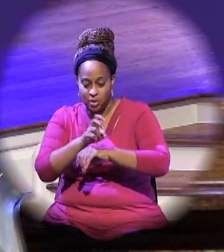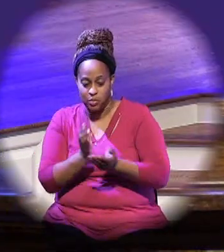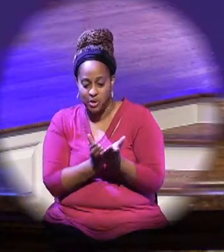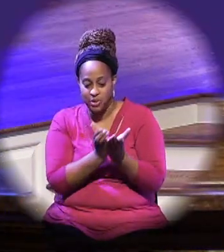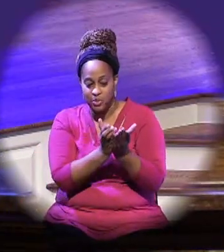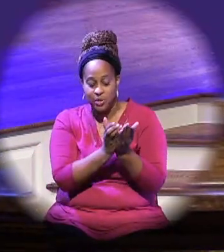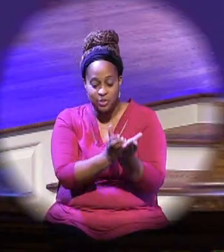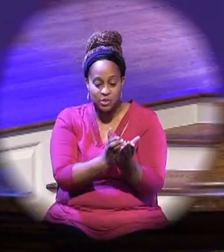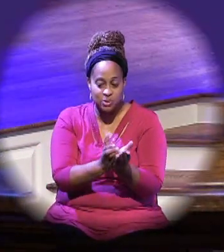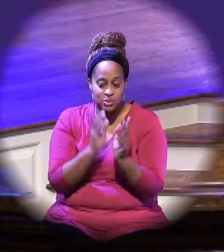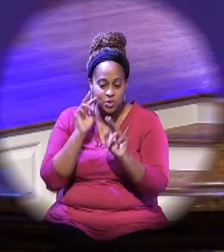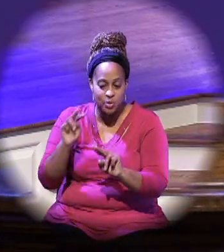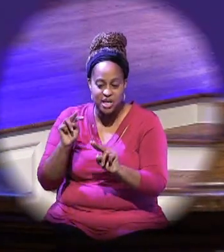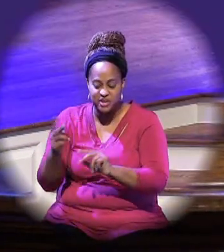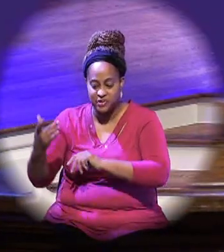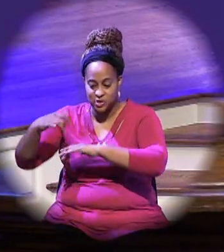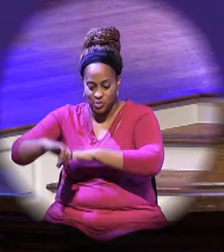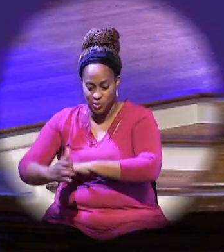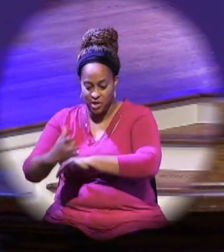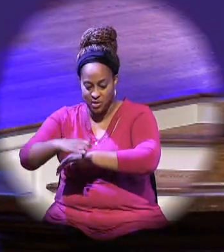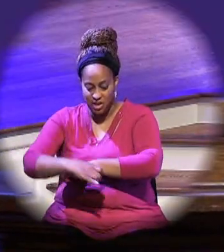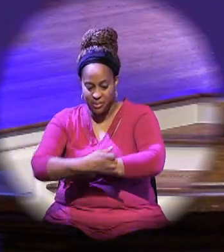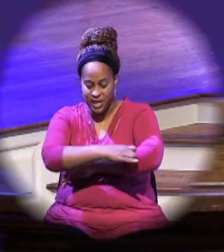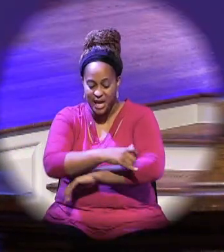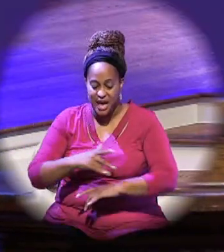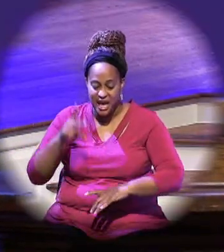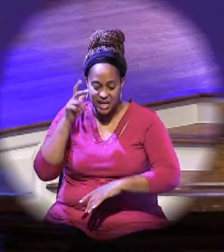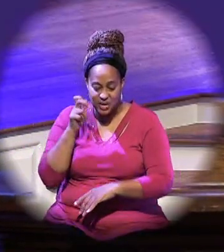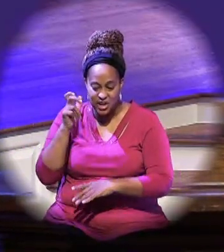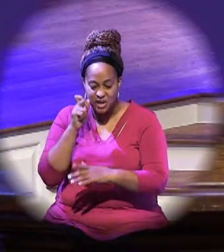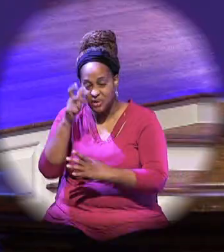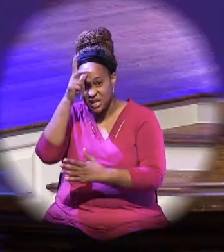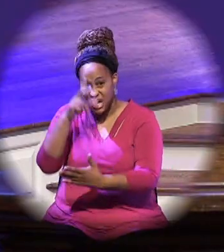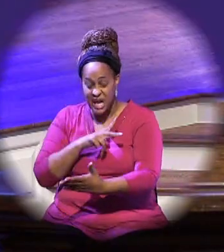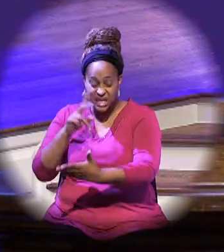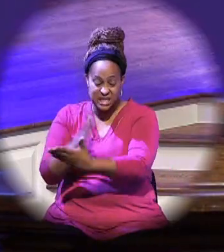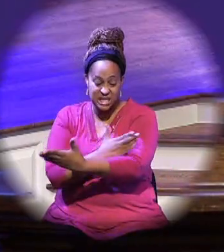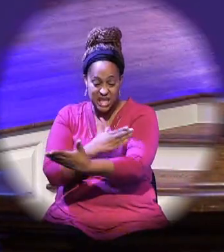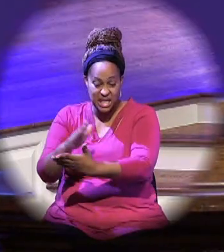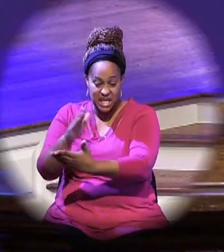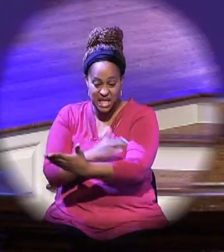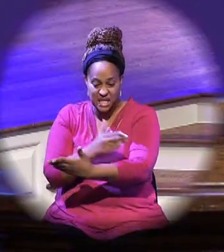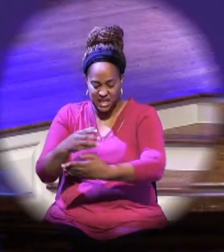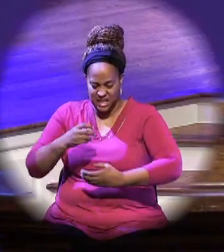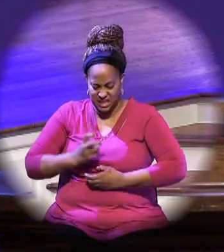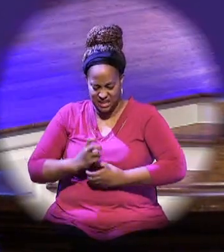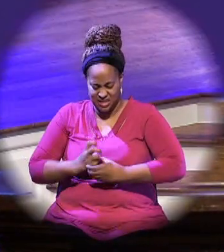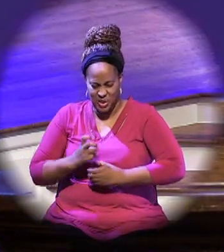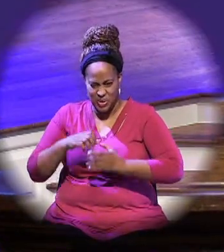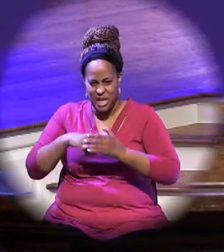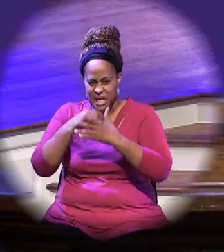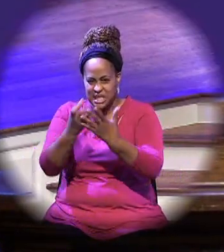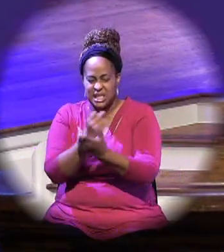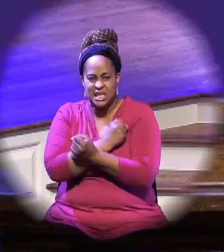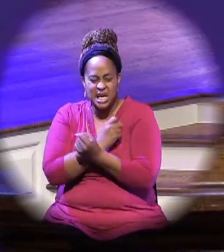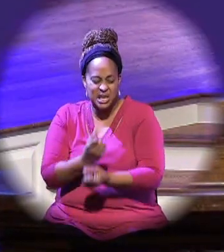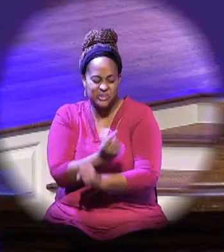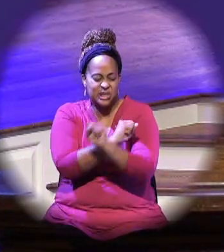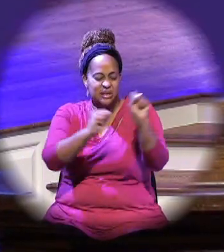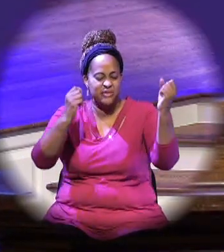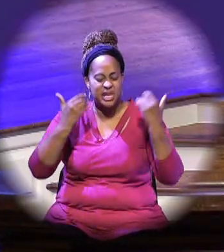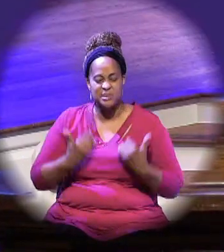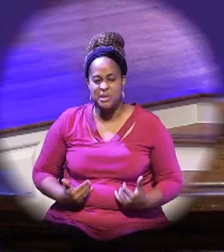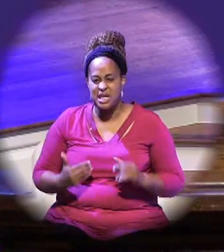out there, and this whale comes by and you hear a guy singing a song inside, love lifted me right out